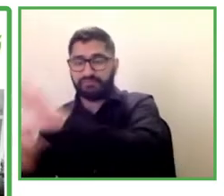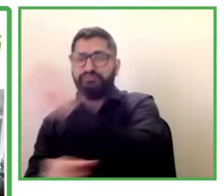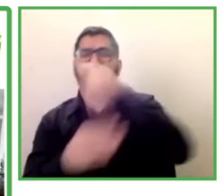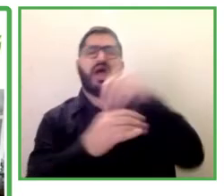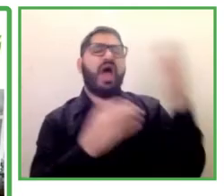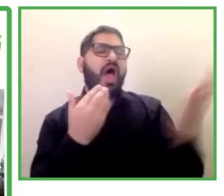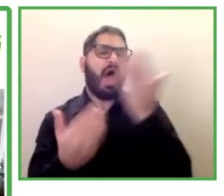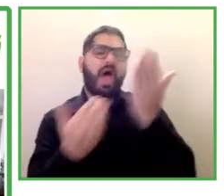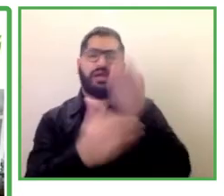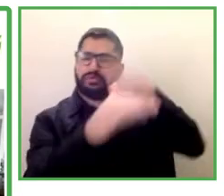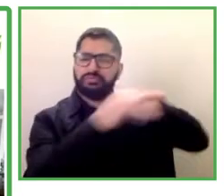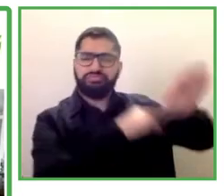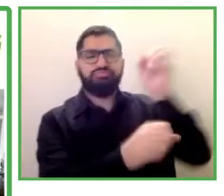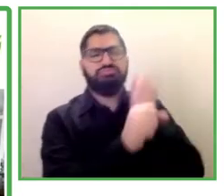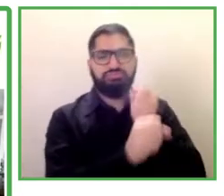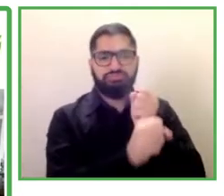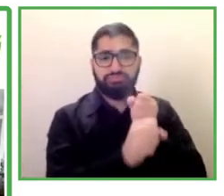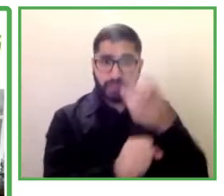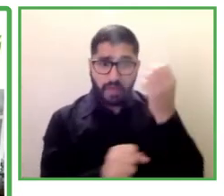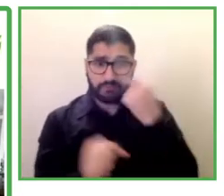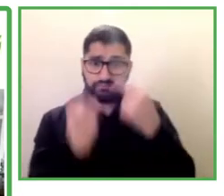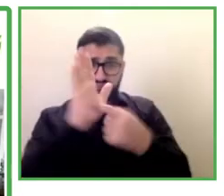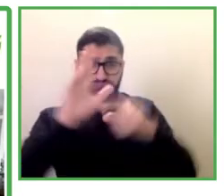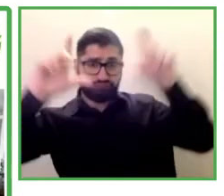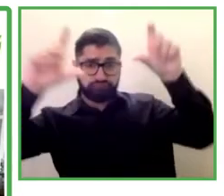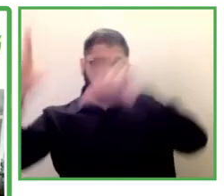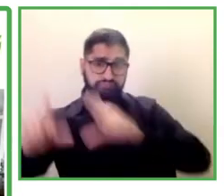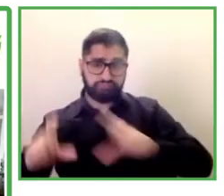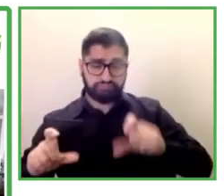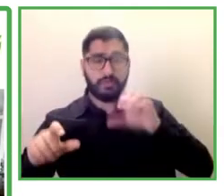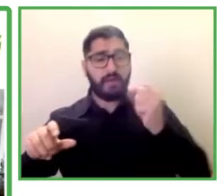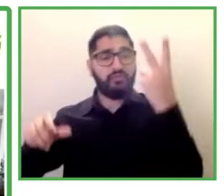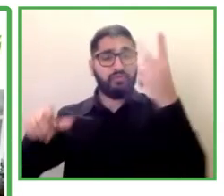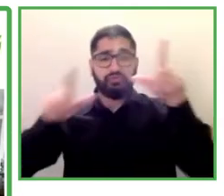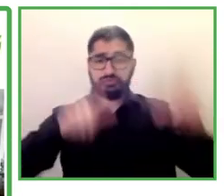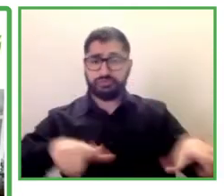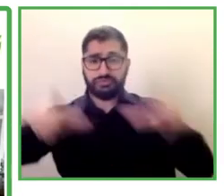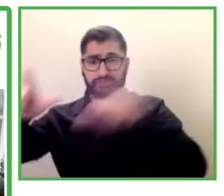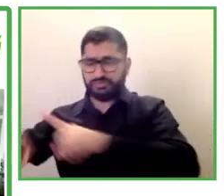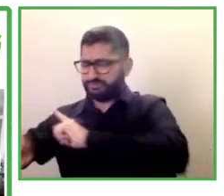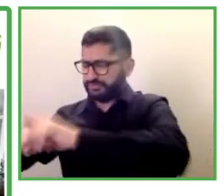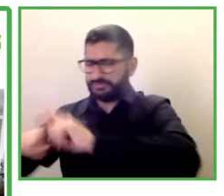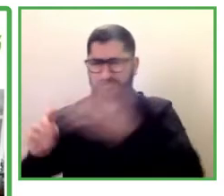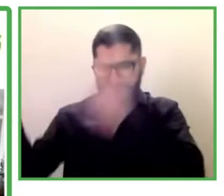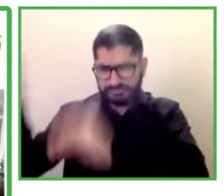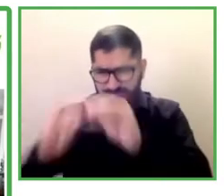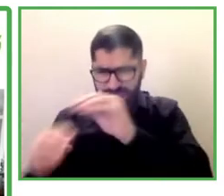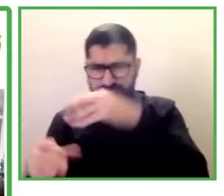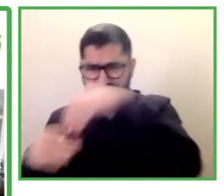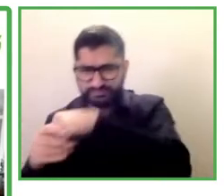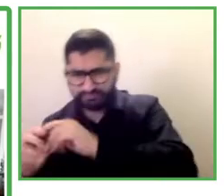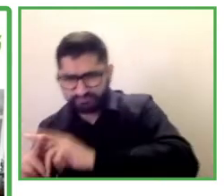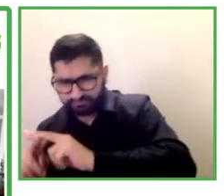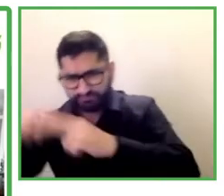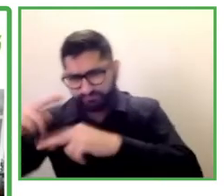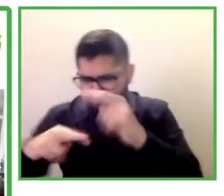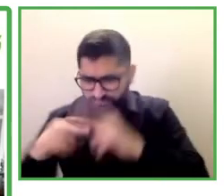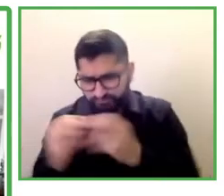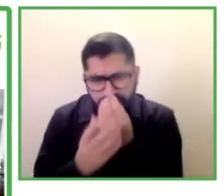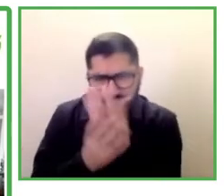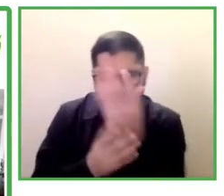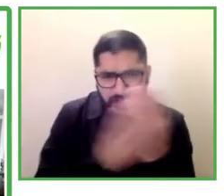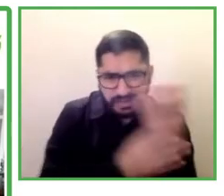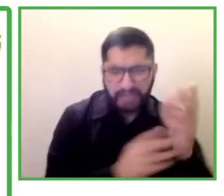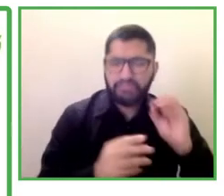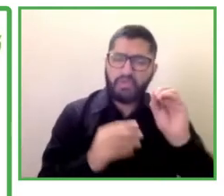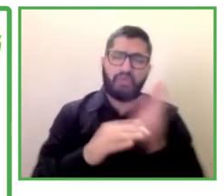some pictures there. We have gardening and also manipulation and